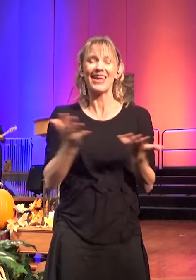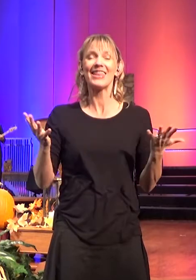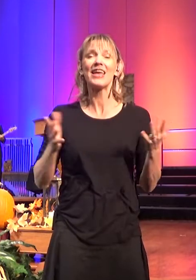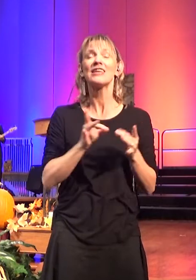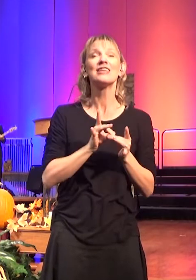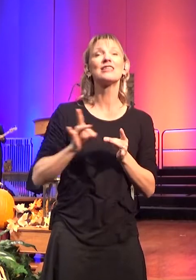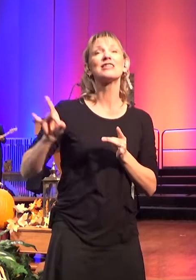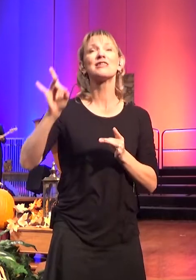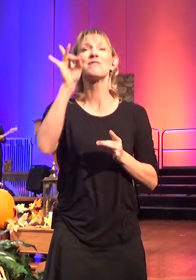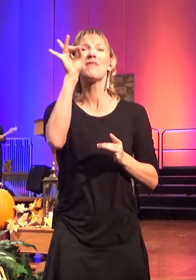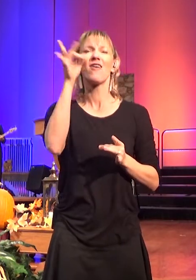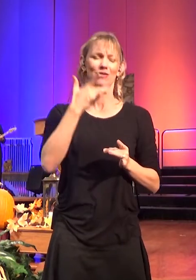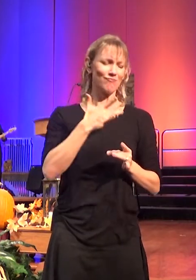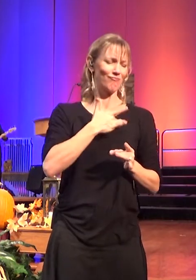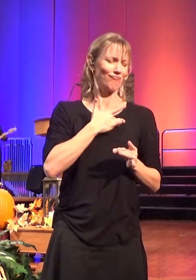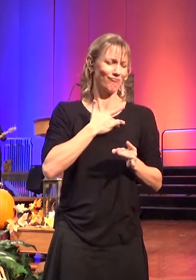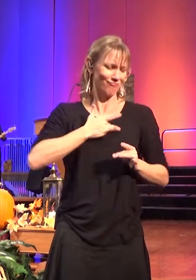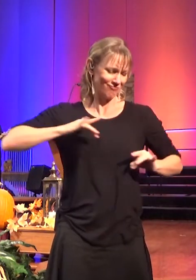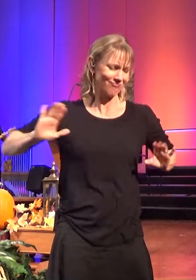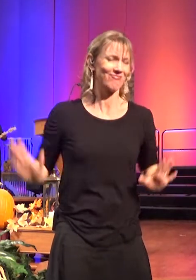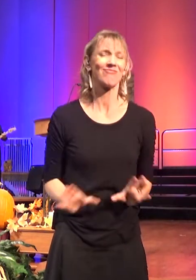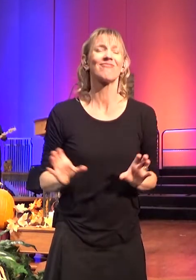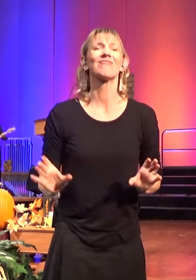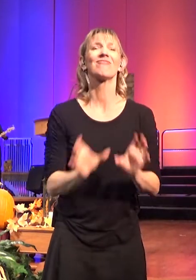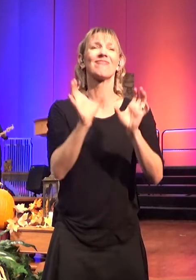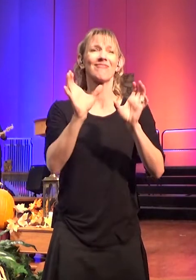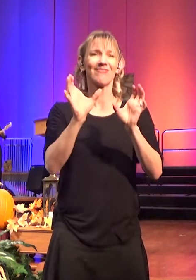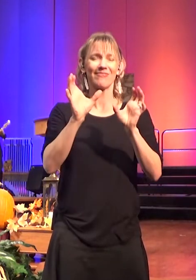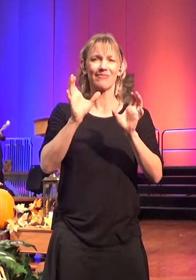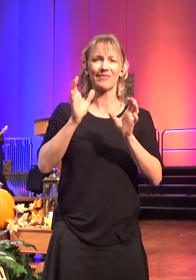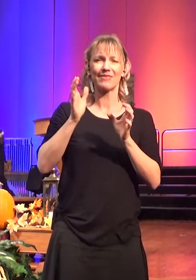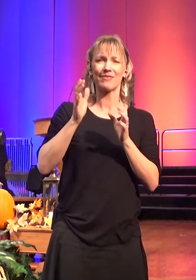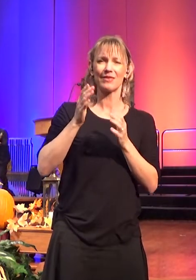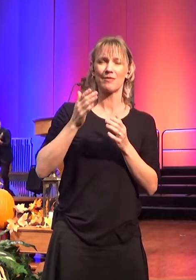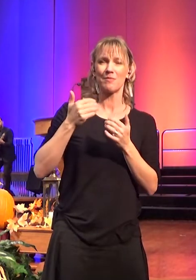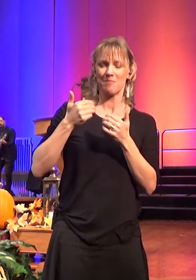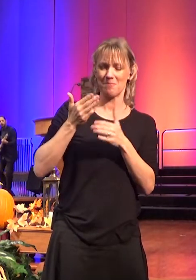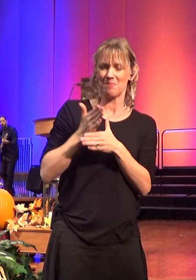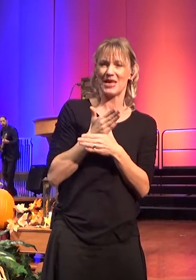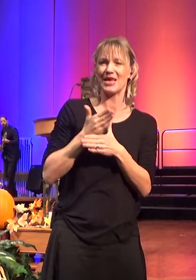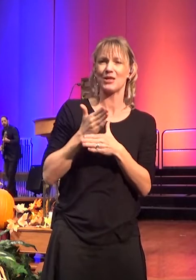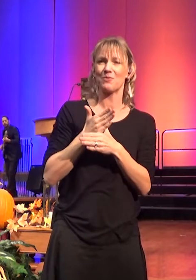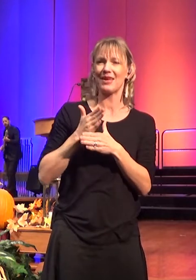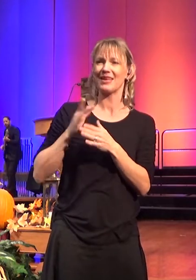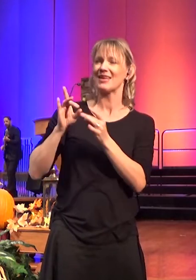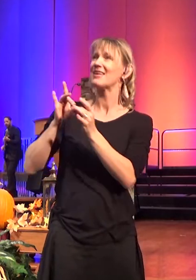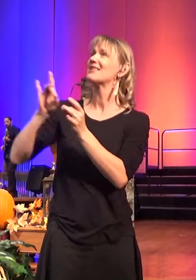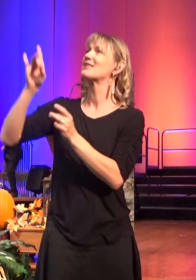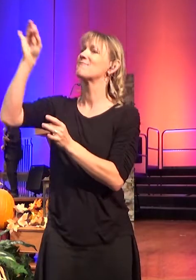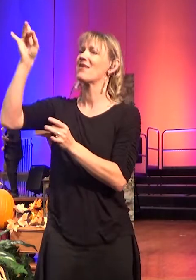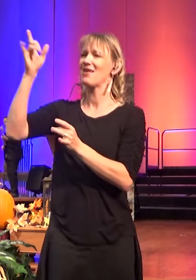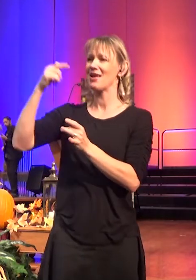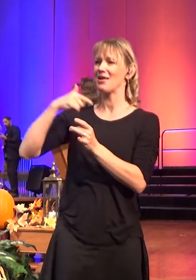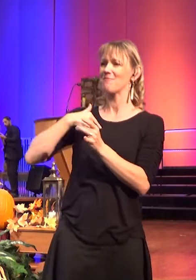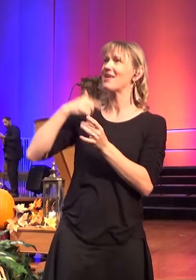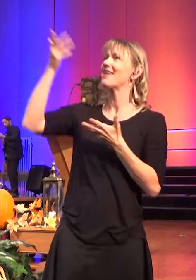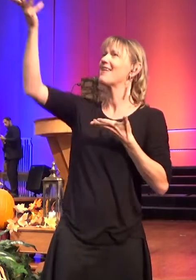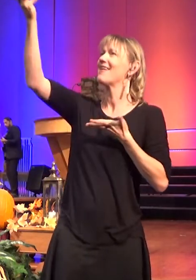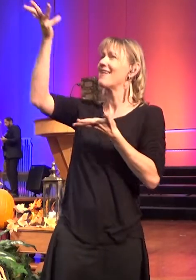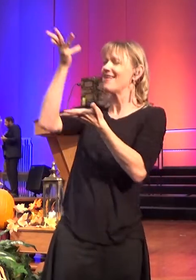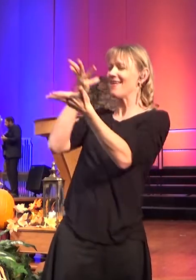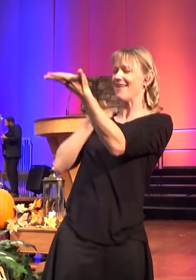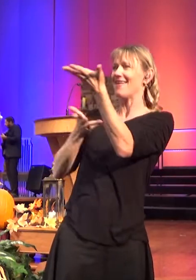everything. Spirit move, in the space between. Spirit move,